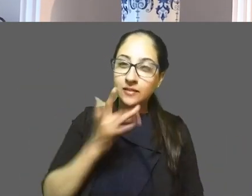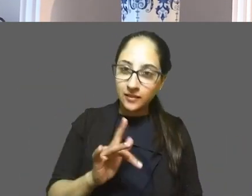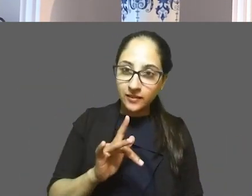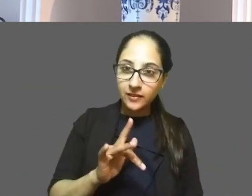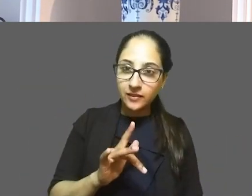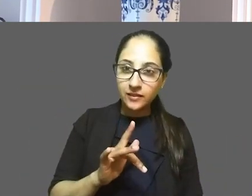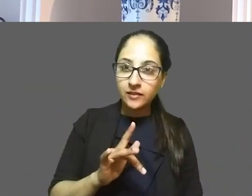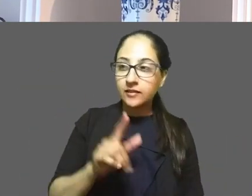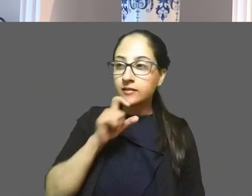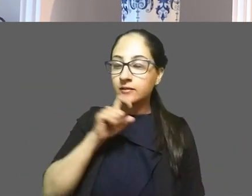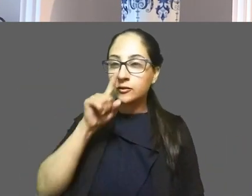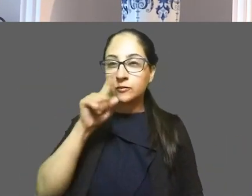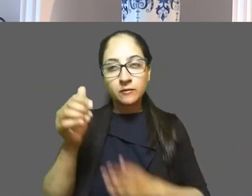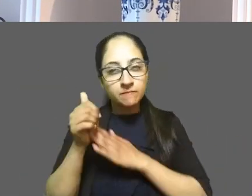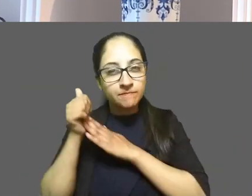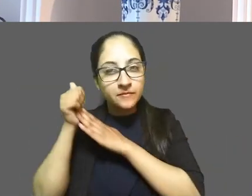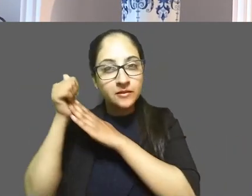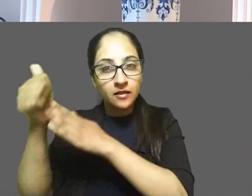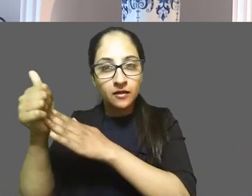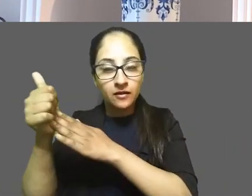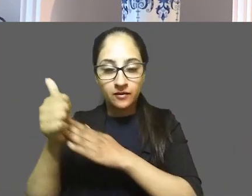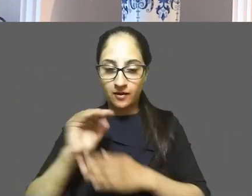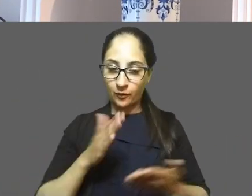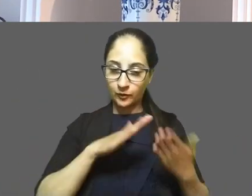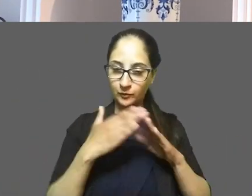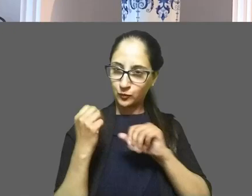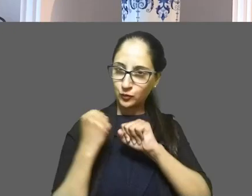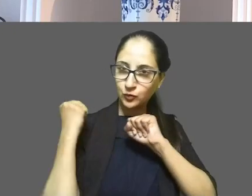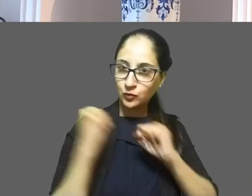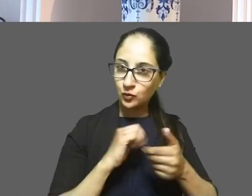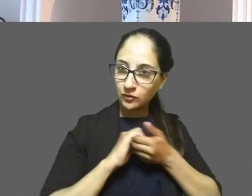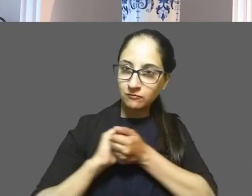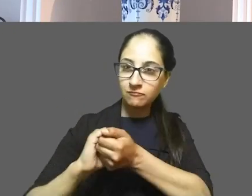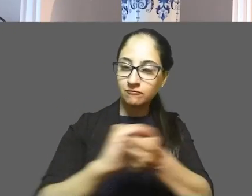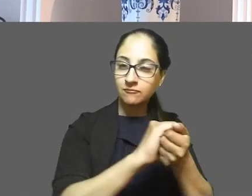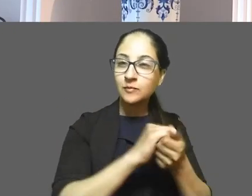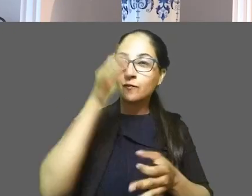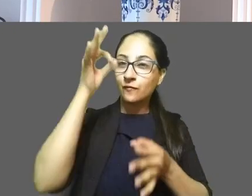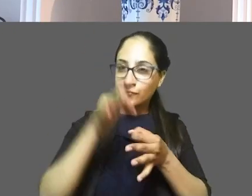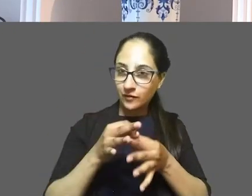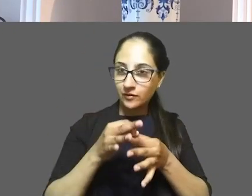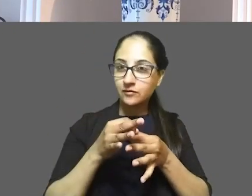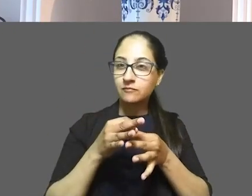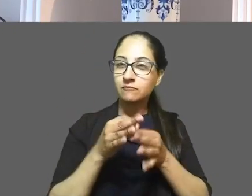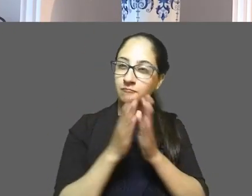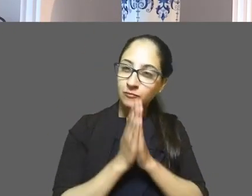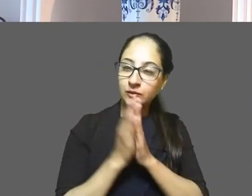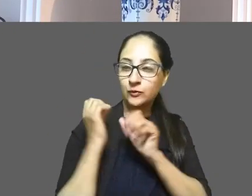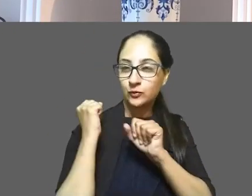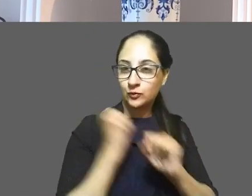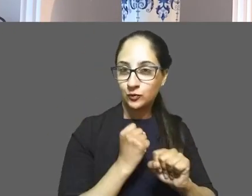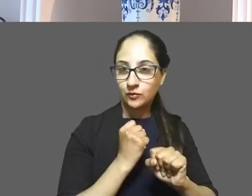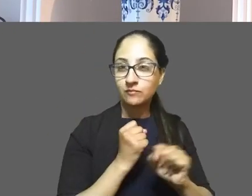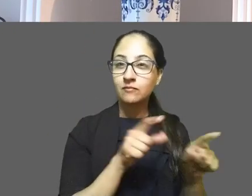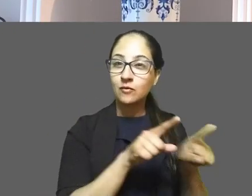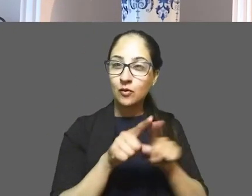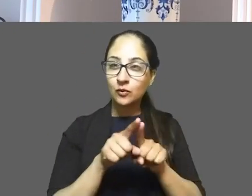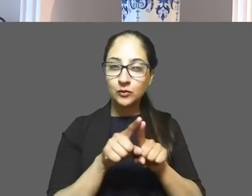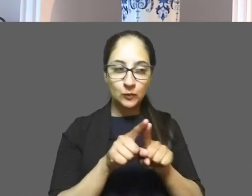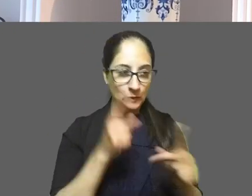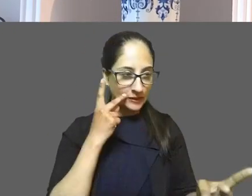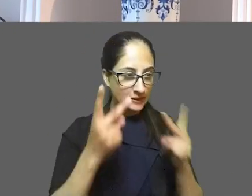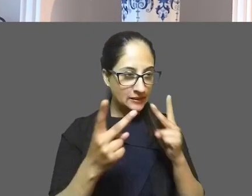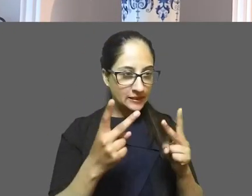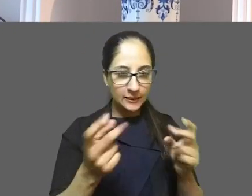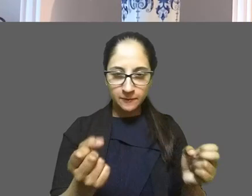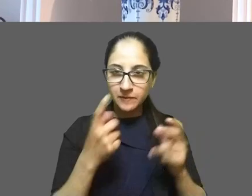Imam's continual guidance, the strength of our community, and our values of faith. The spirit of generosity and goodwill